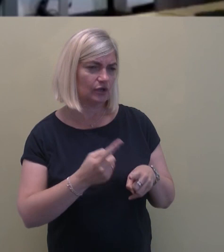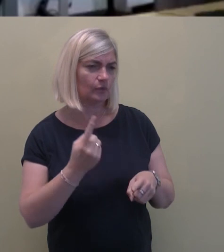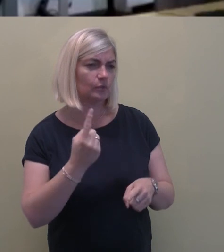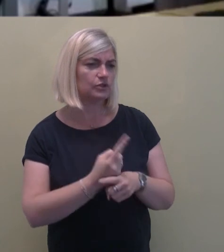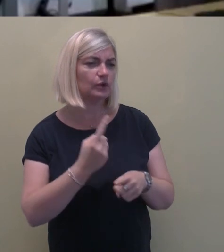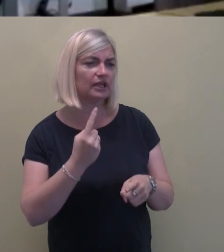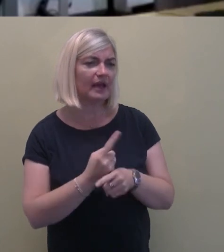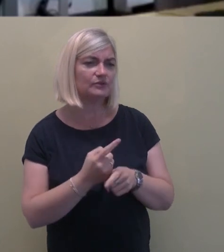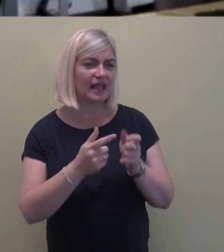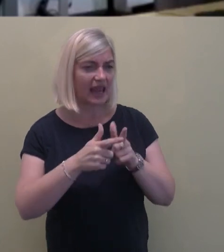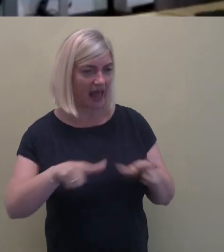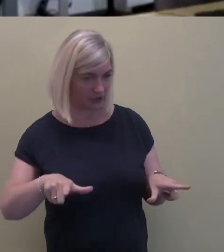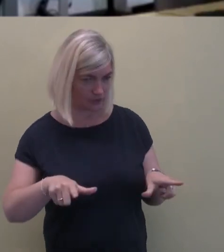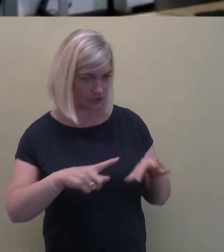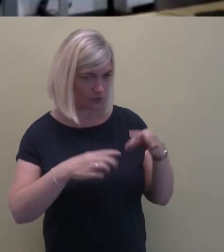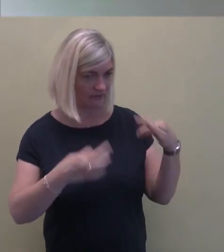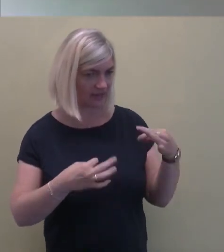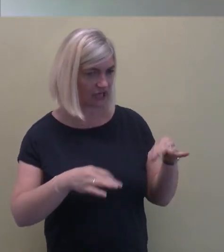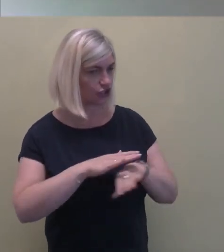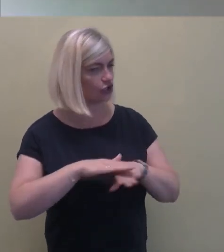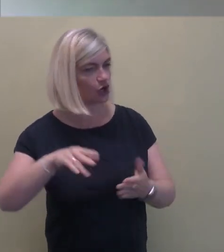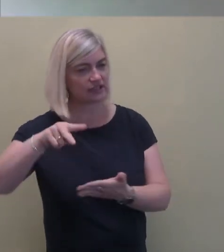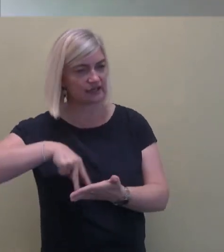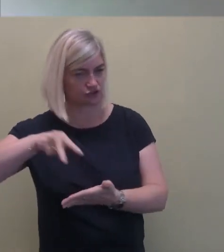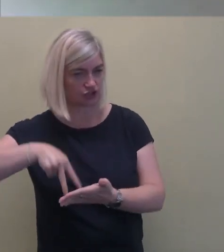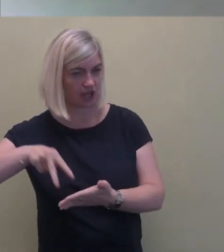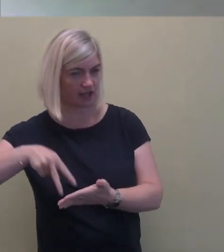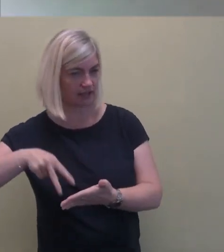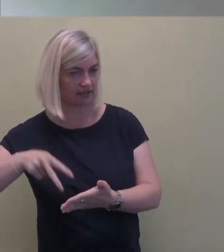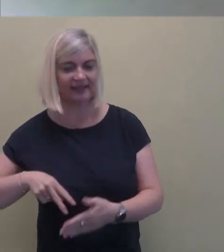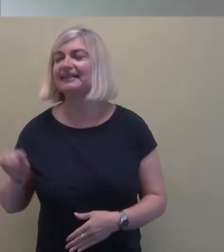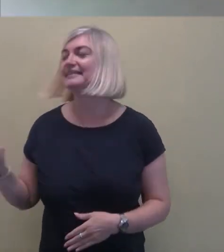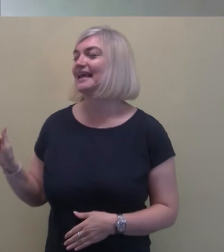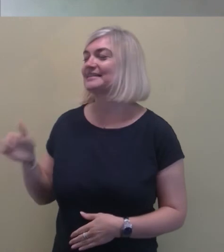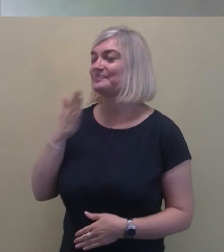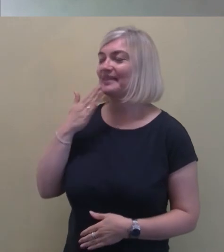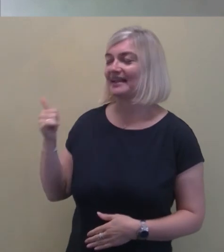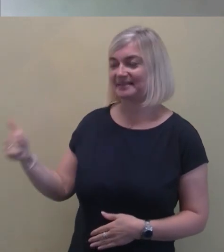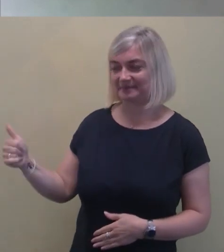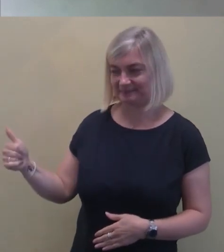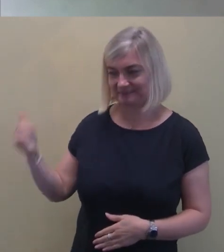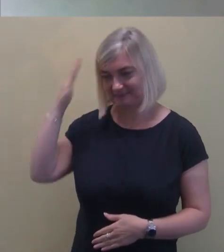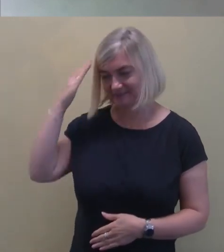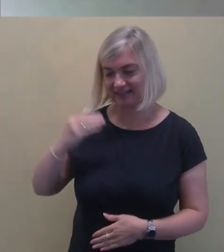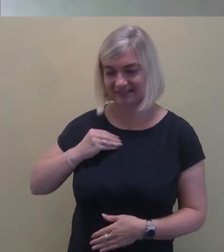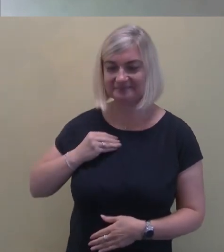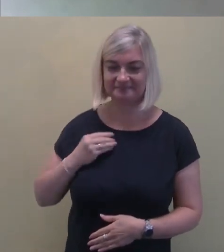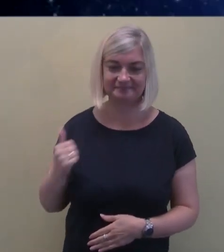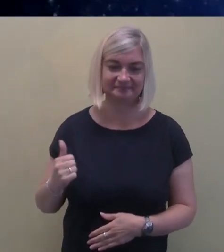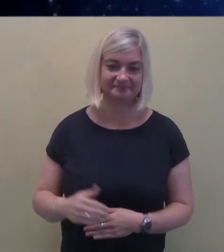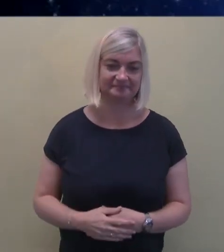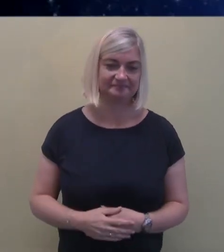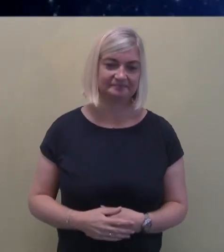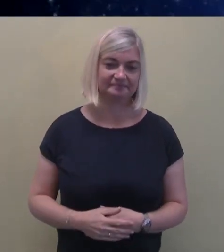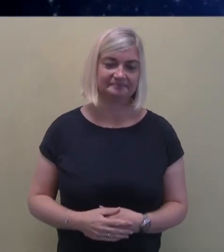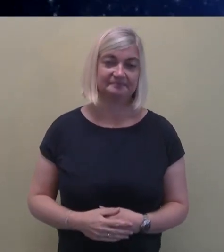talking about GCSE English, we are specifically talking about the language qualification, not the literature. So I